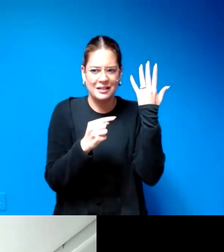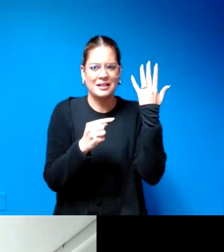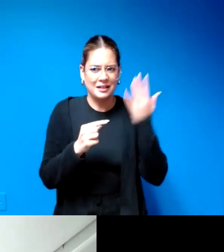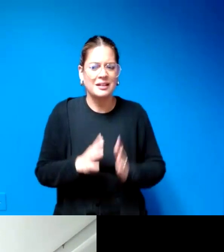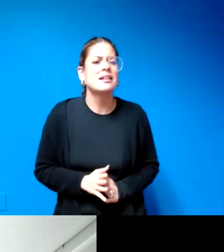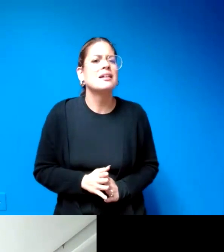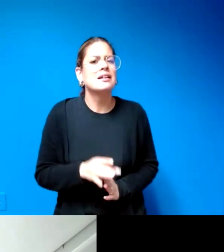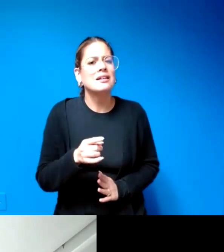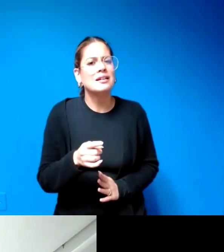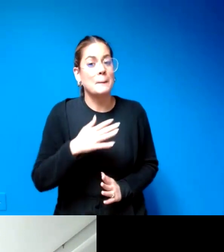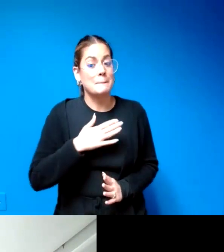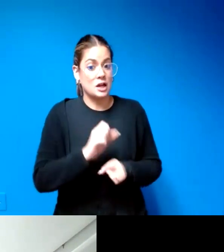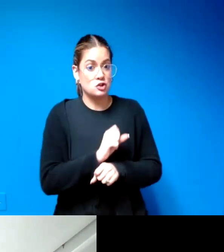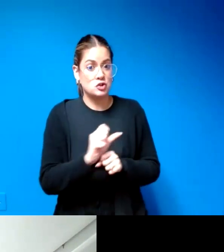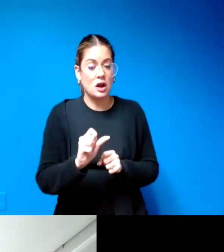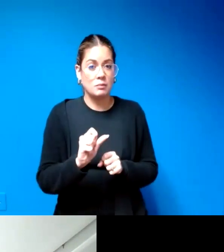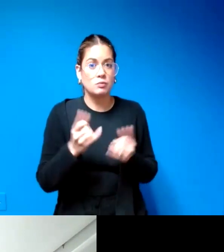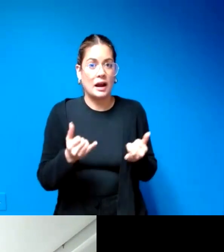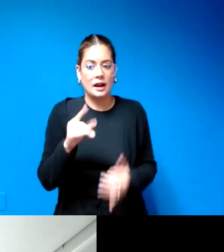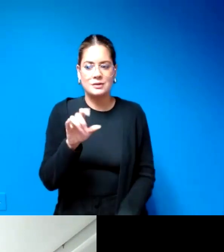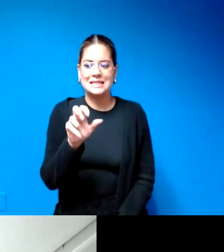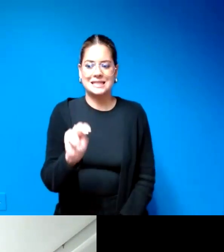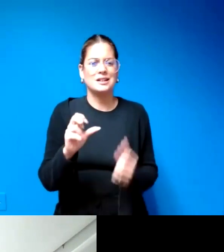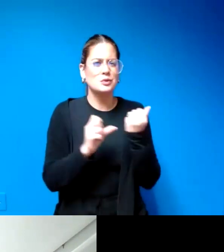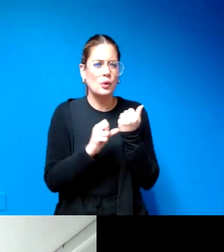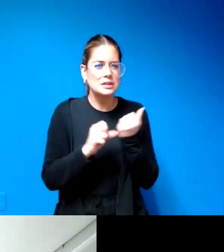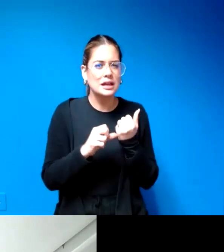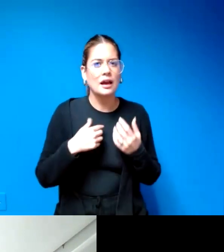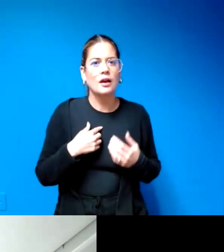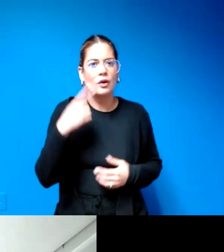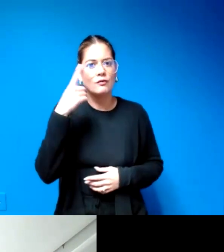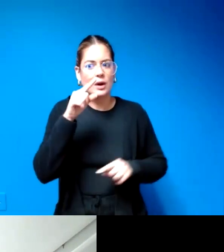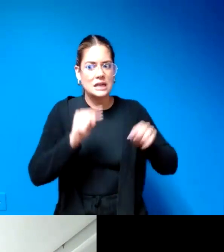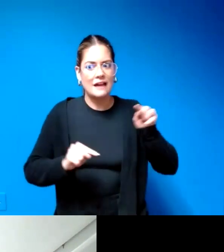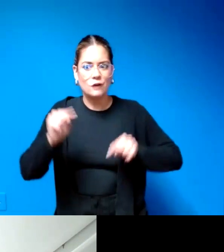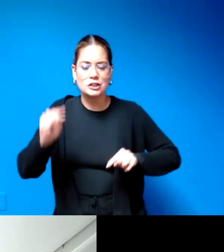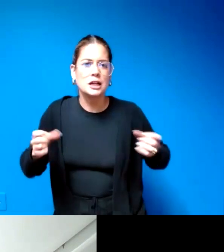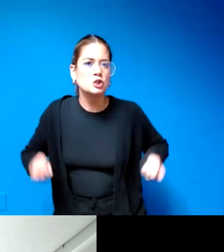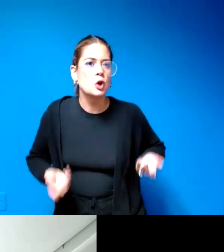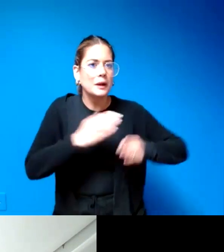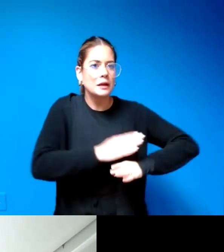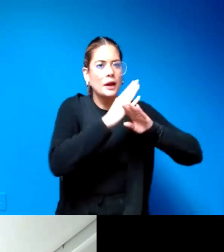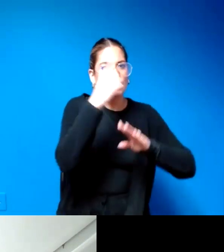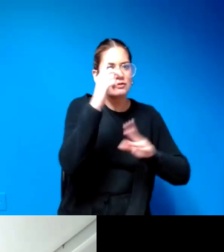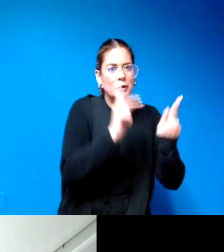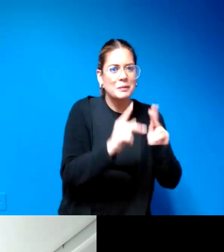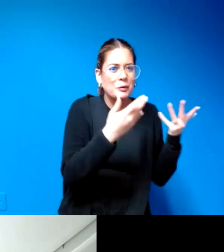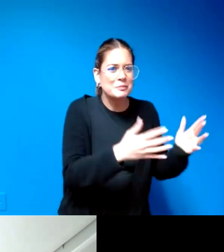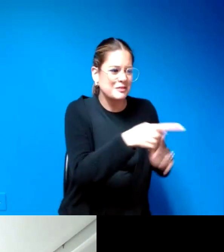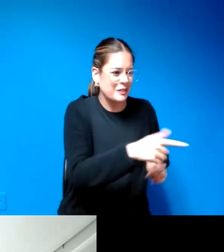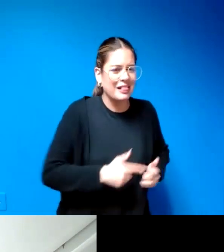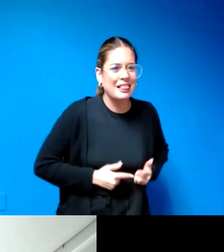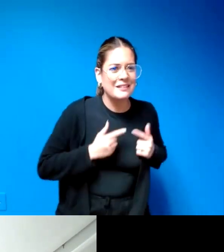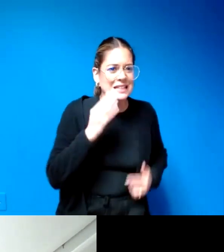as an associate dean of diversity. There are all these barriers in medical school for people who have lived experience with any mental